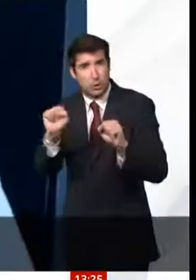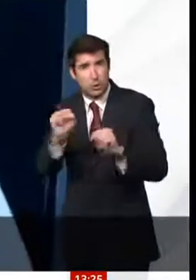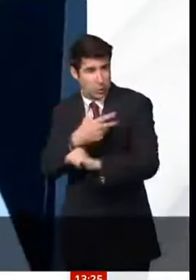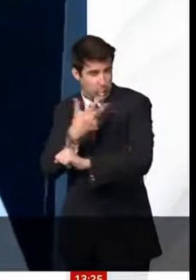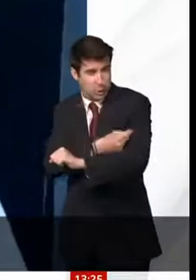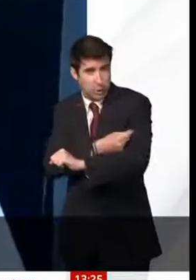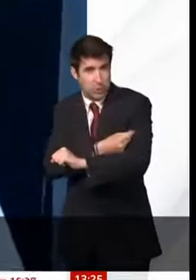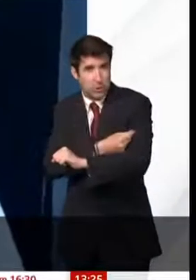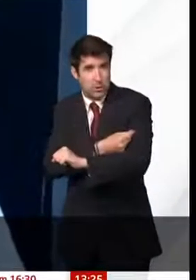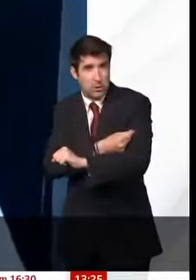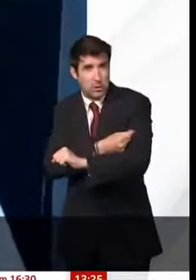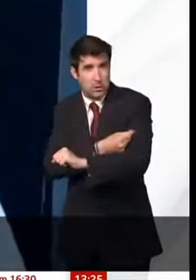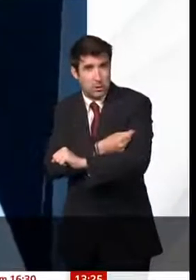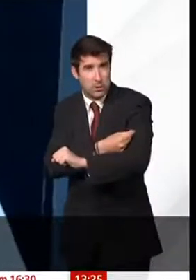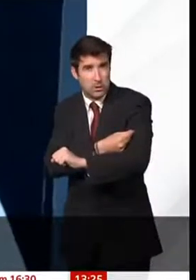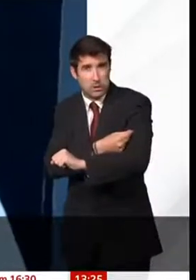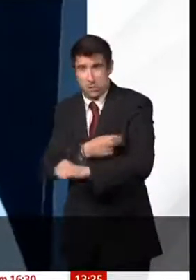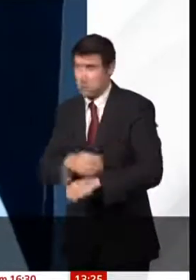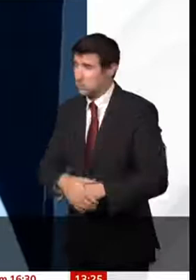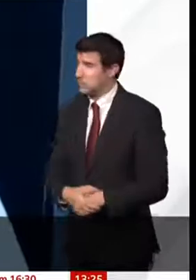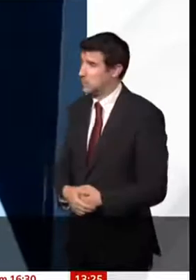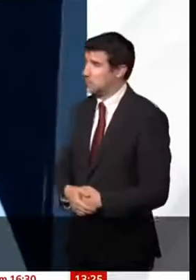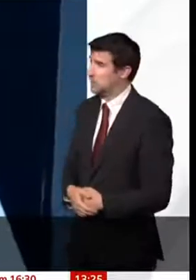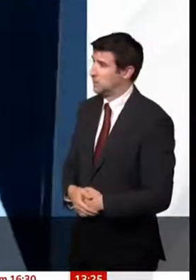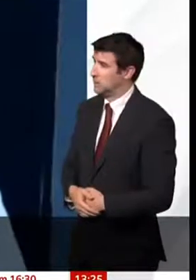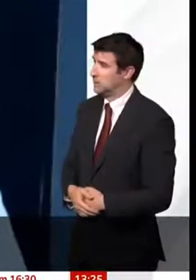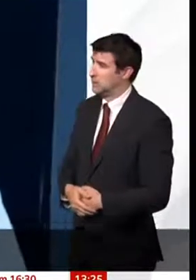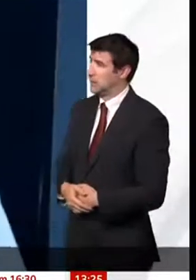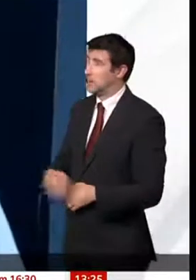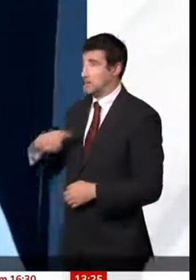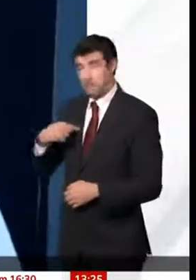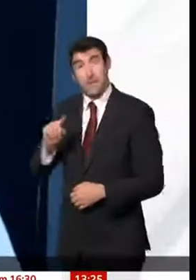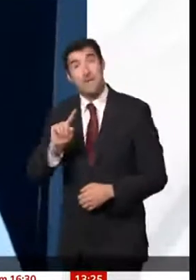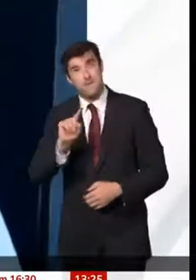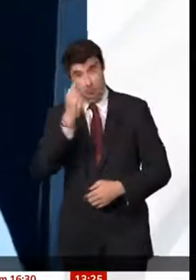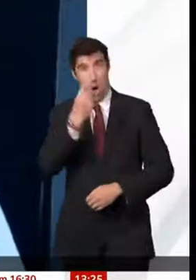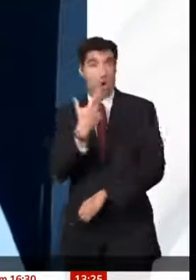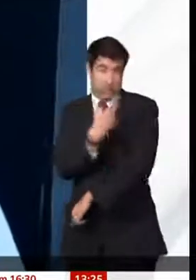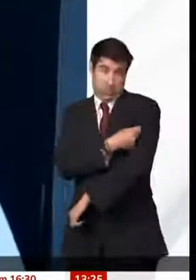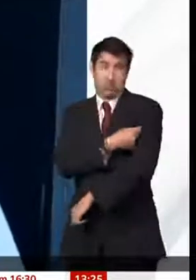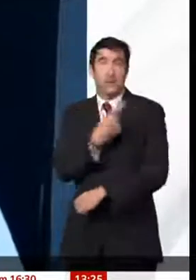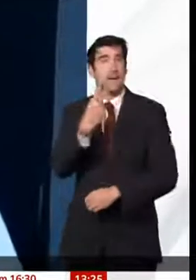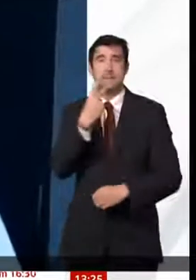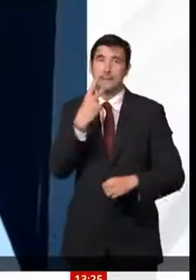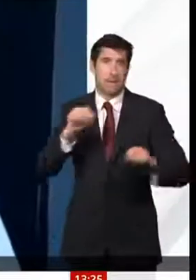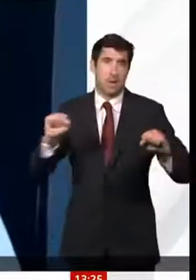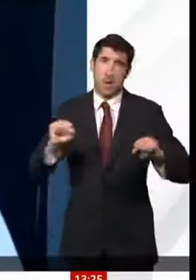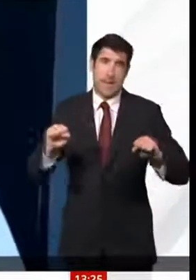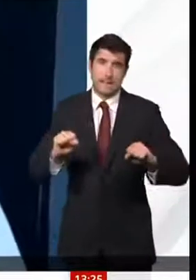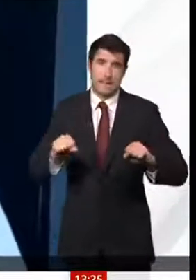I had my first shot and currently waiting for my second dose. Things have been very, very difficult on our